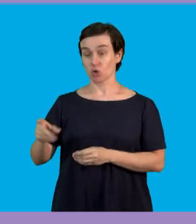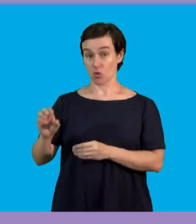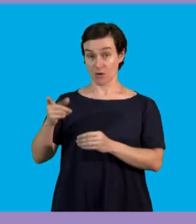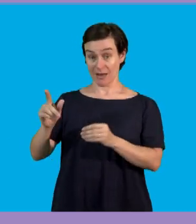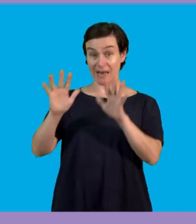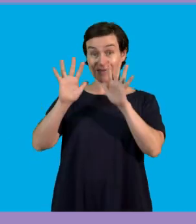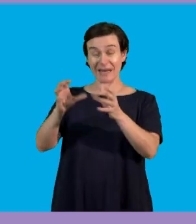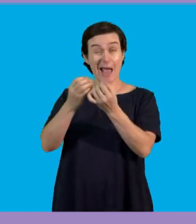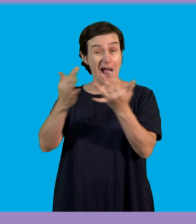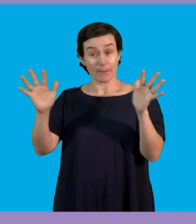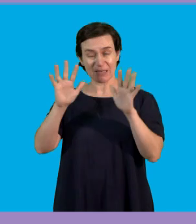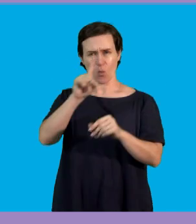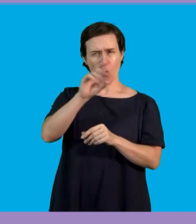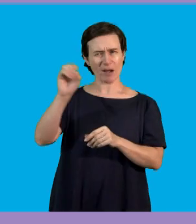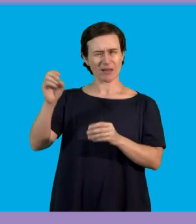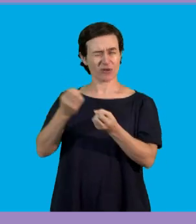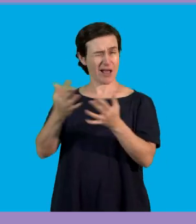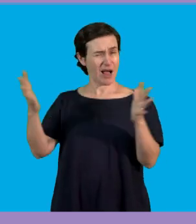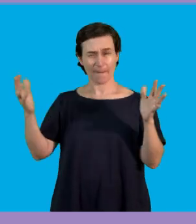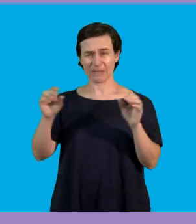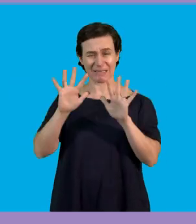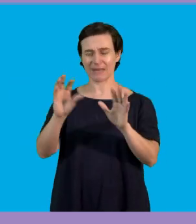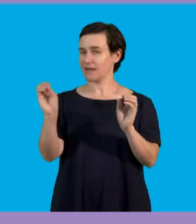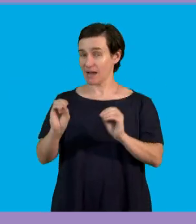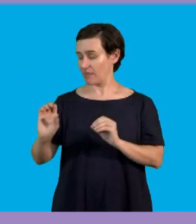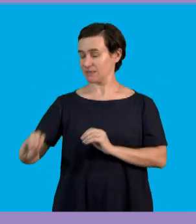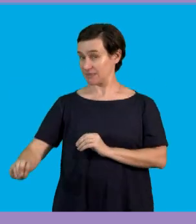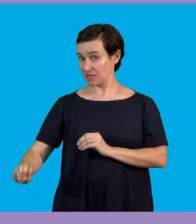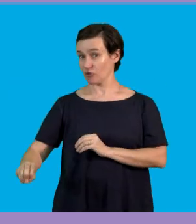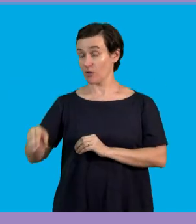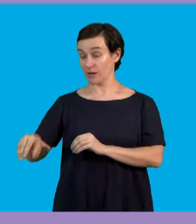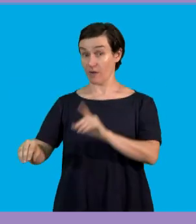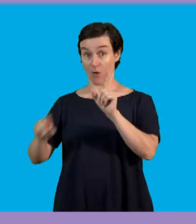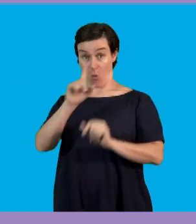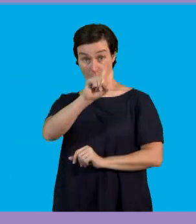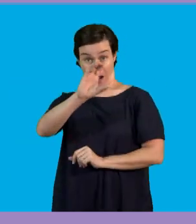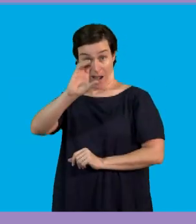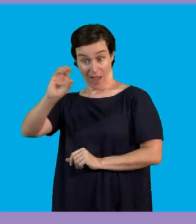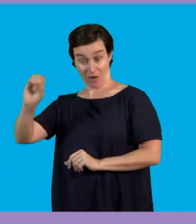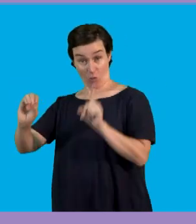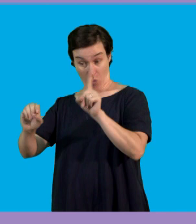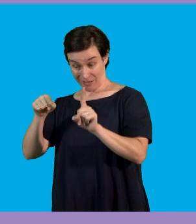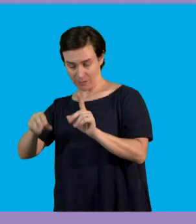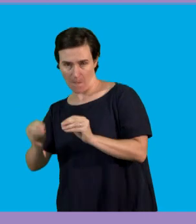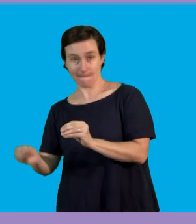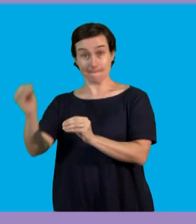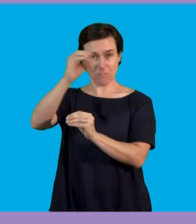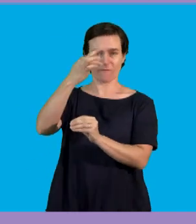and there is 100, I'm going to add the 1 in the hundreds column. Then we are going to